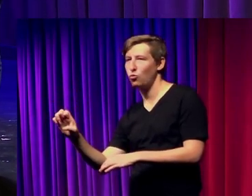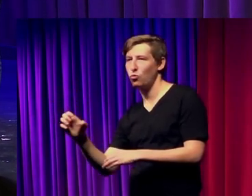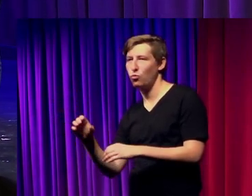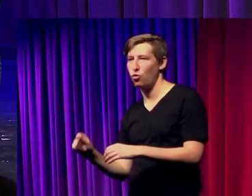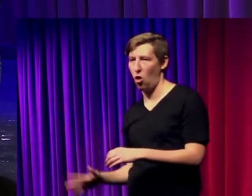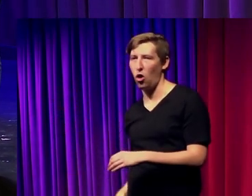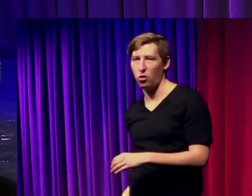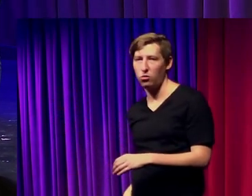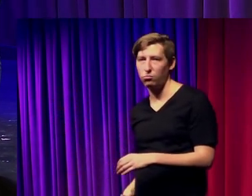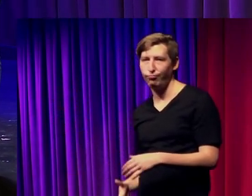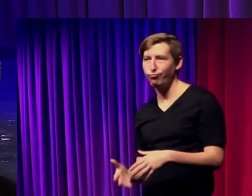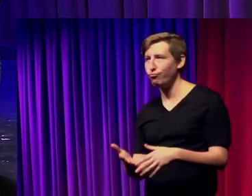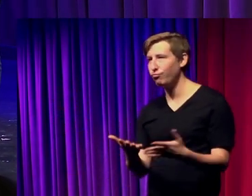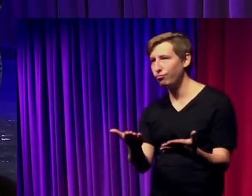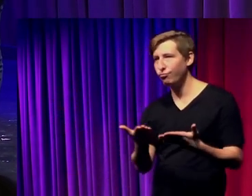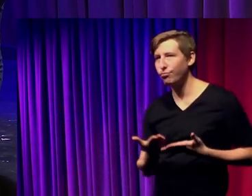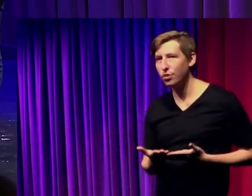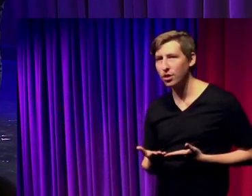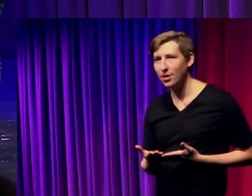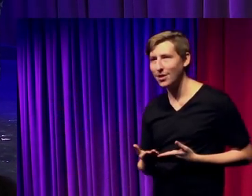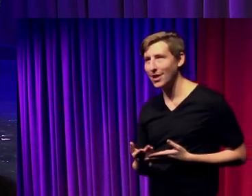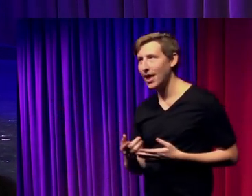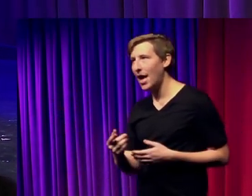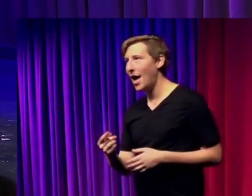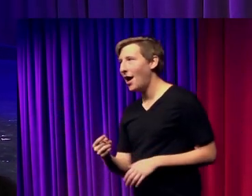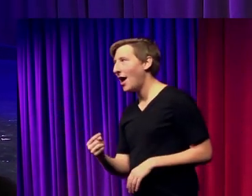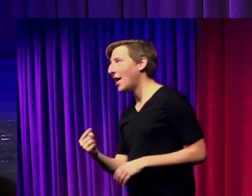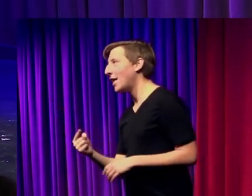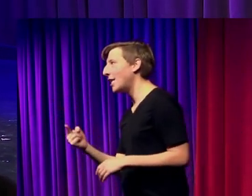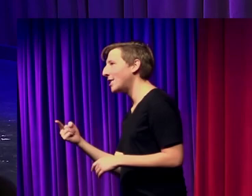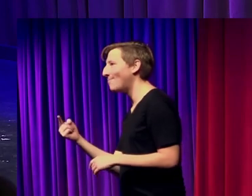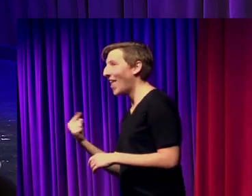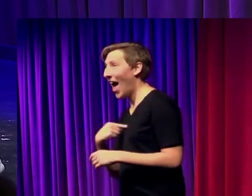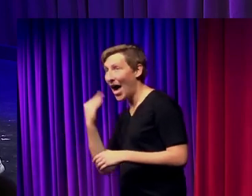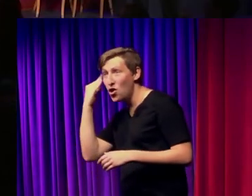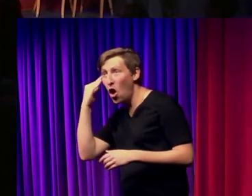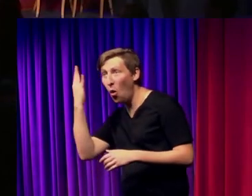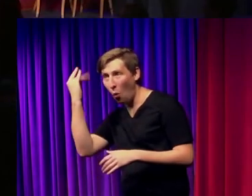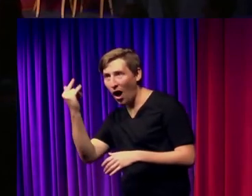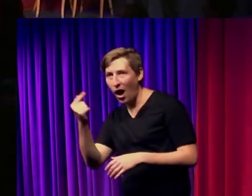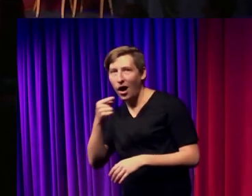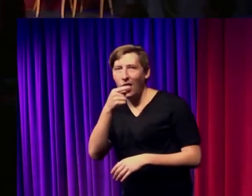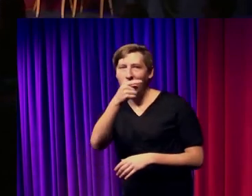because she told us that every day since the day she got it.